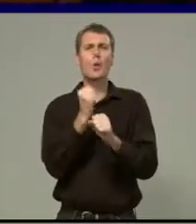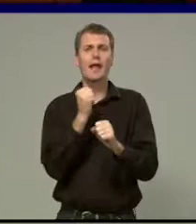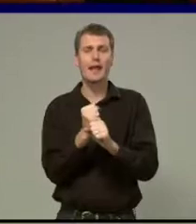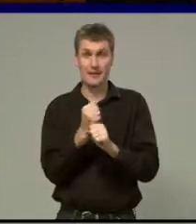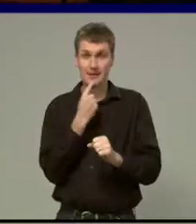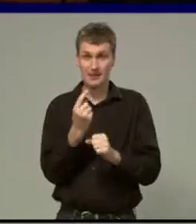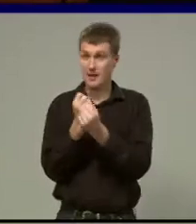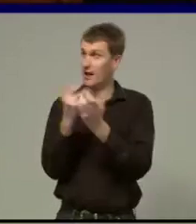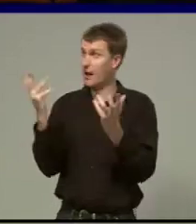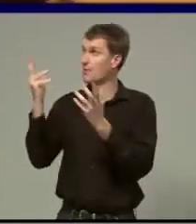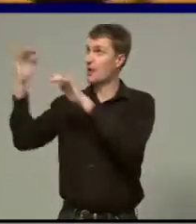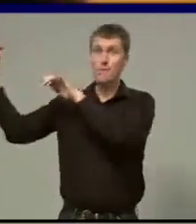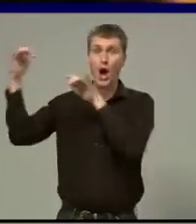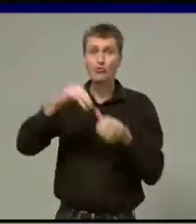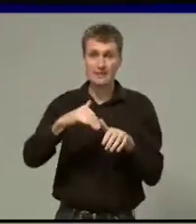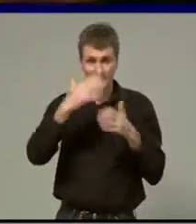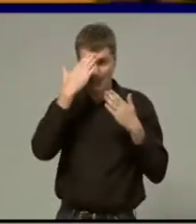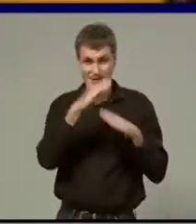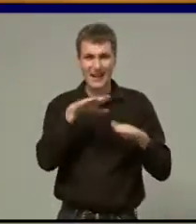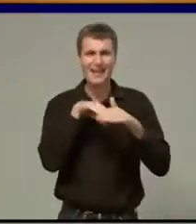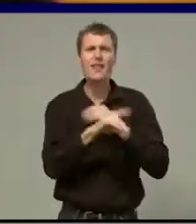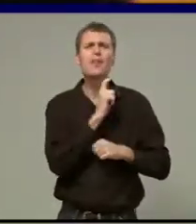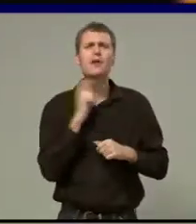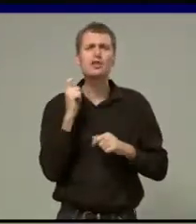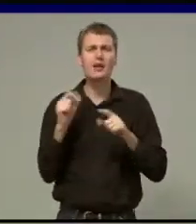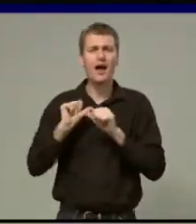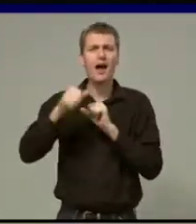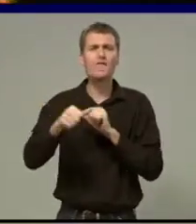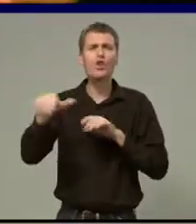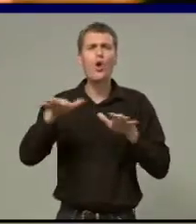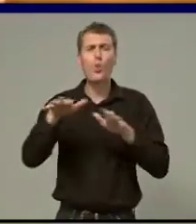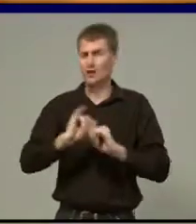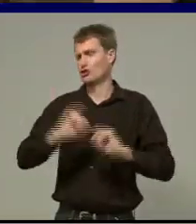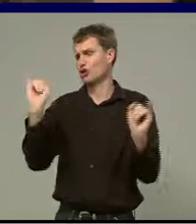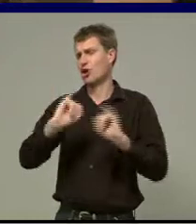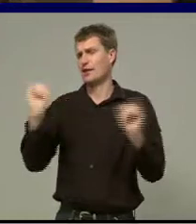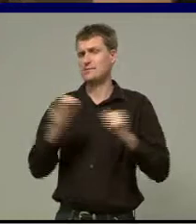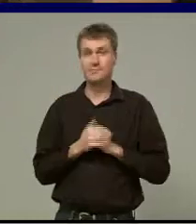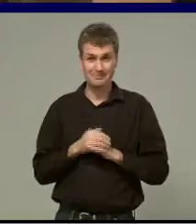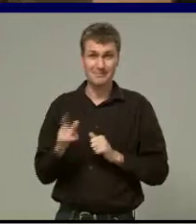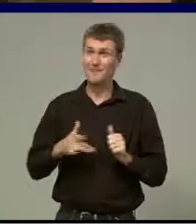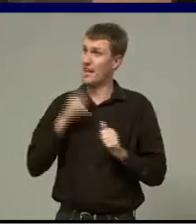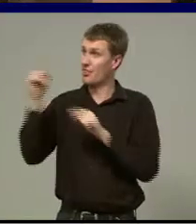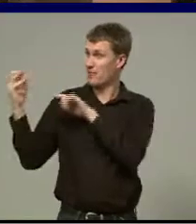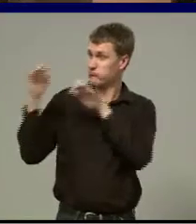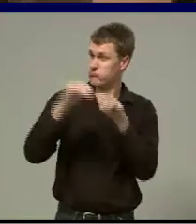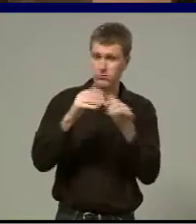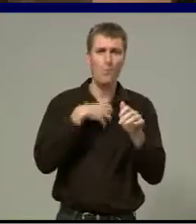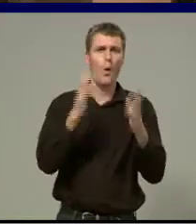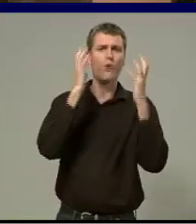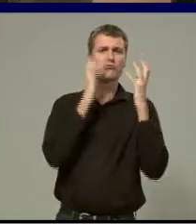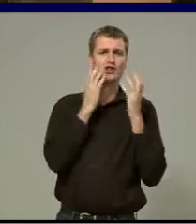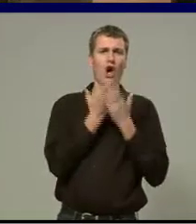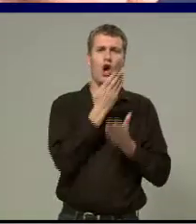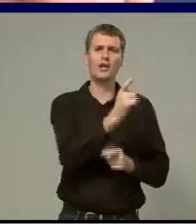of migrants who have stayed at the mission since the earthquakes is shocking. She's concerned their presence is putting extra pressure on the mission.